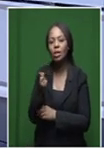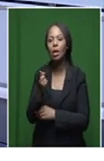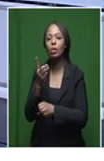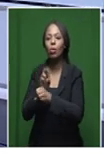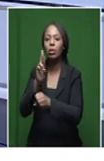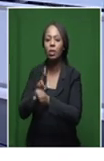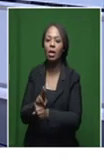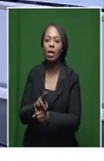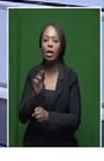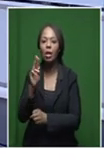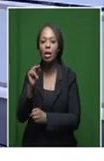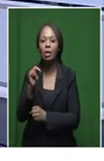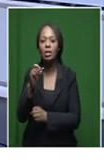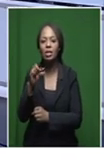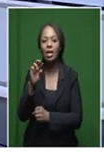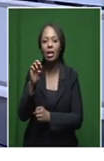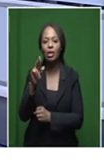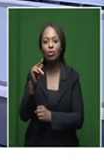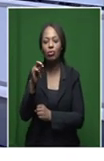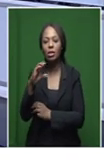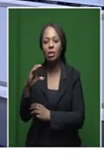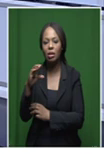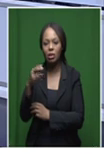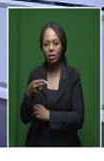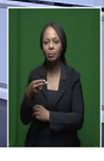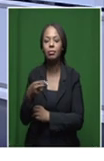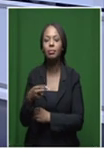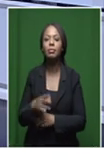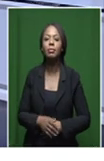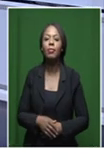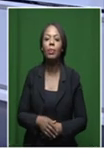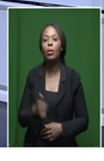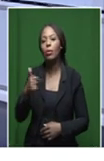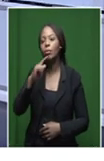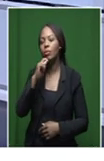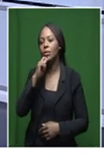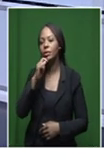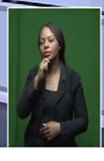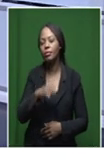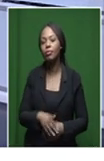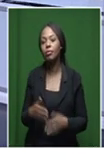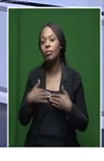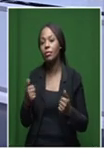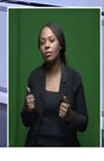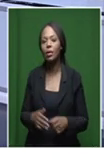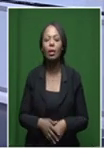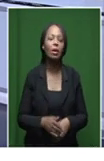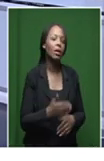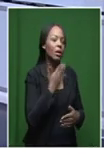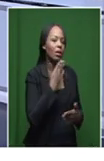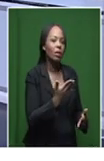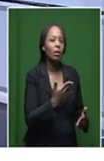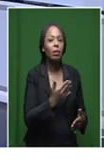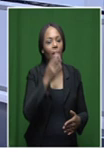the older population has. Good morning and hello to you. Hi, thanks so much for having me. So let's talk about aging. What